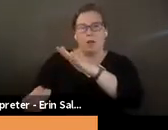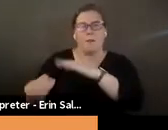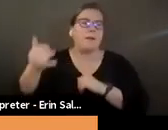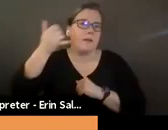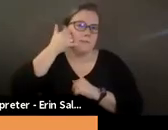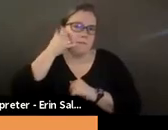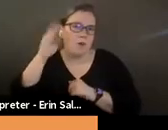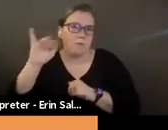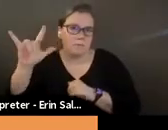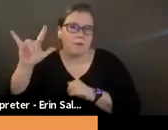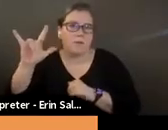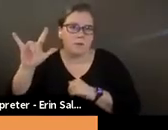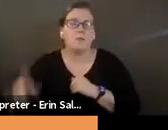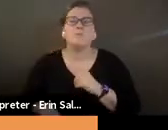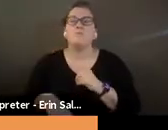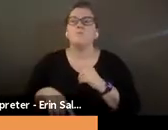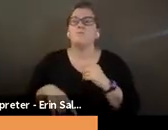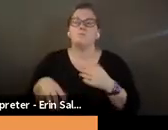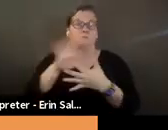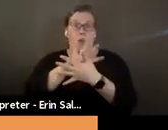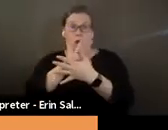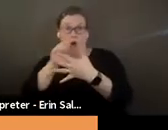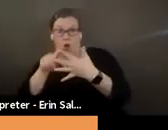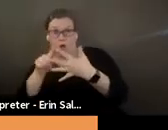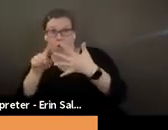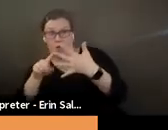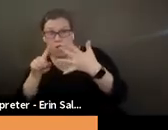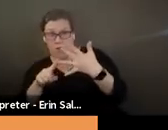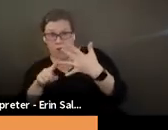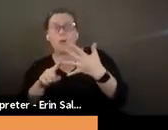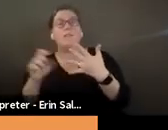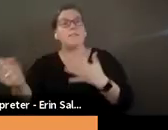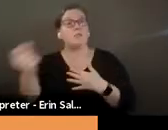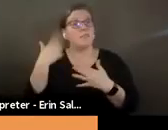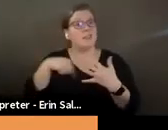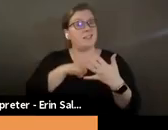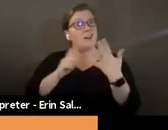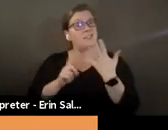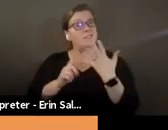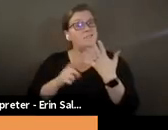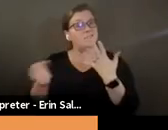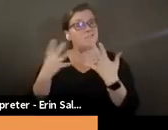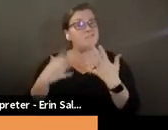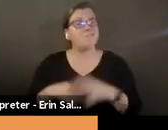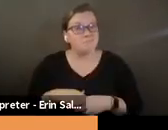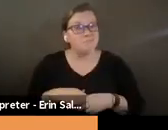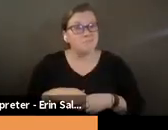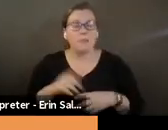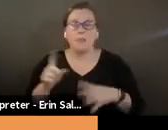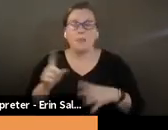us. And then once you have all of that together, you send it into our office. And then we begin to process